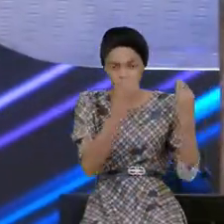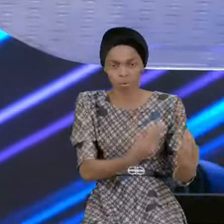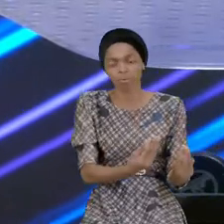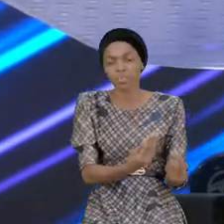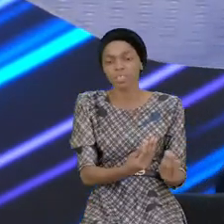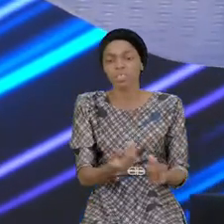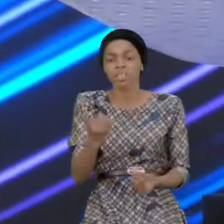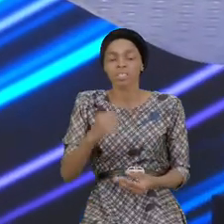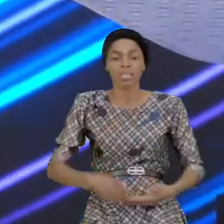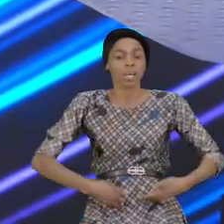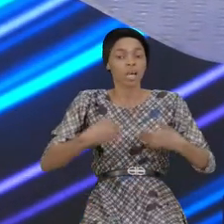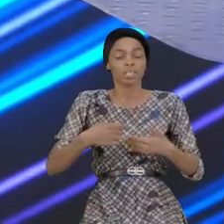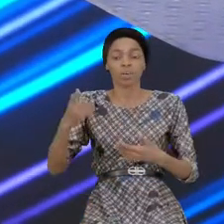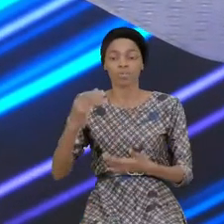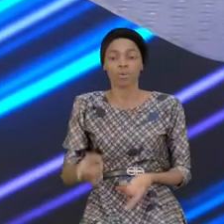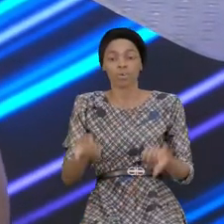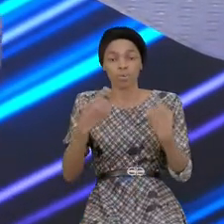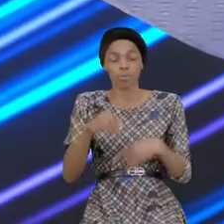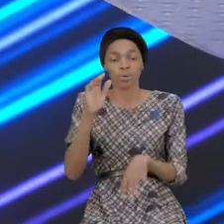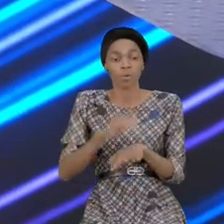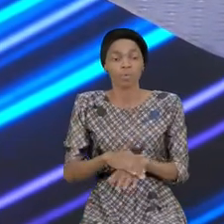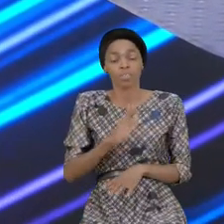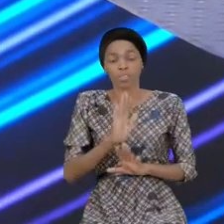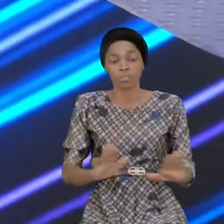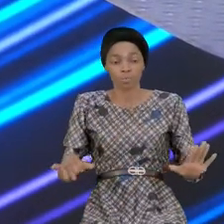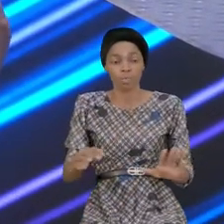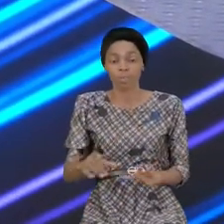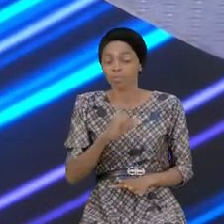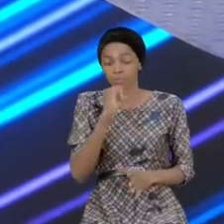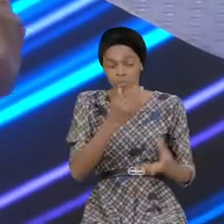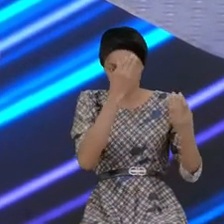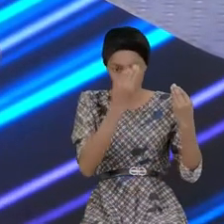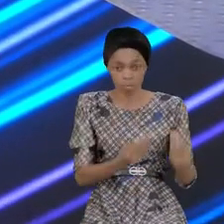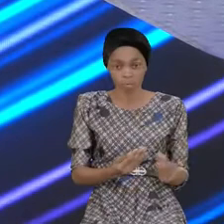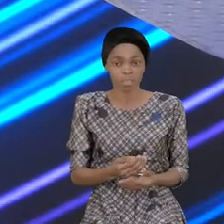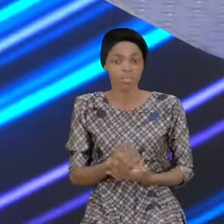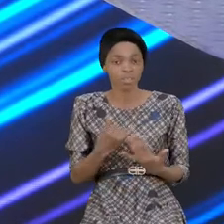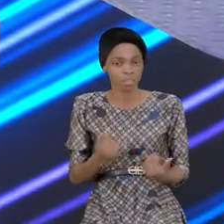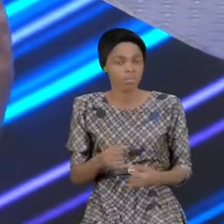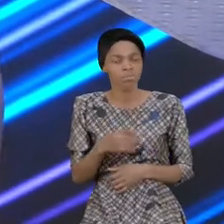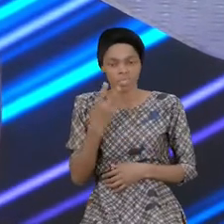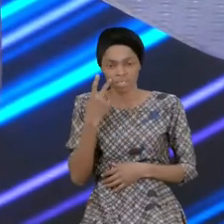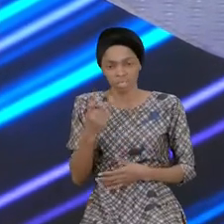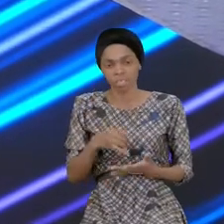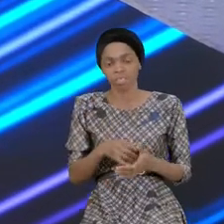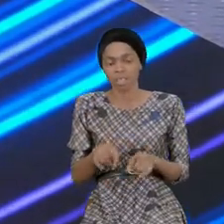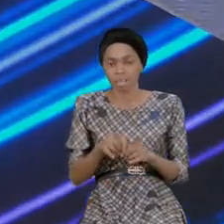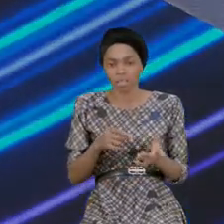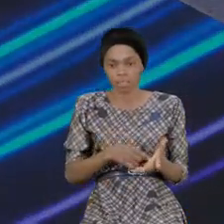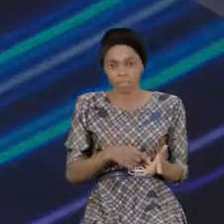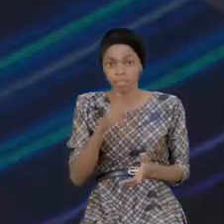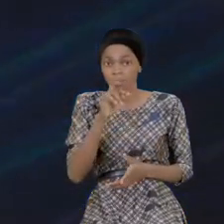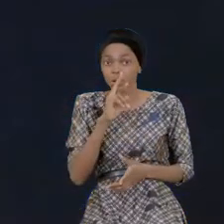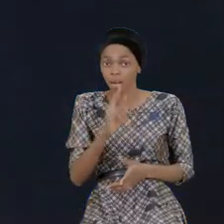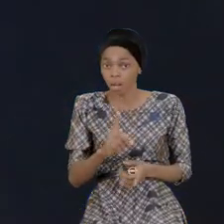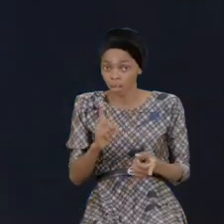God cometh on the children of disobedience. Look at it this way. You are supposed to